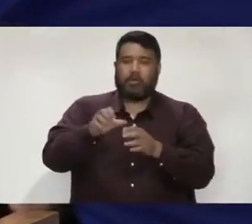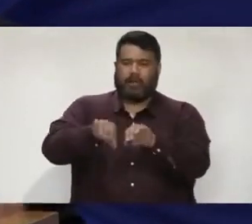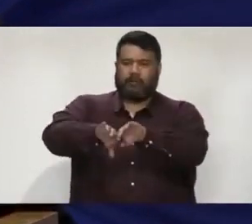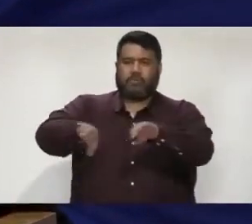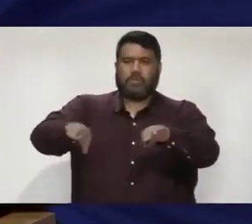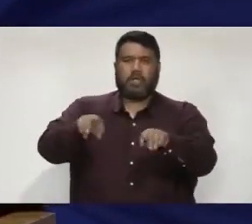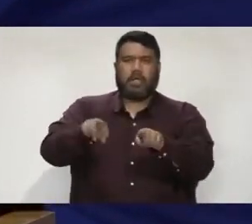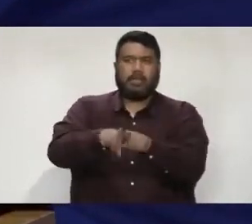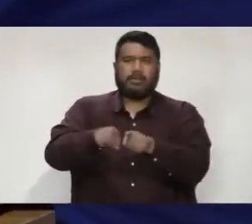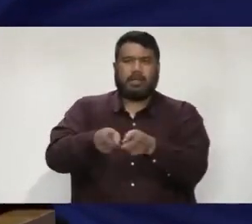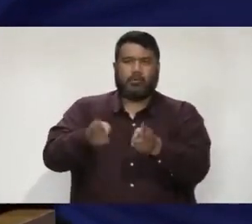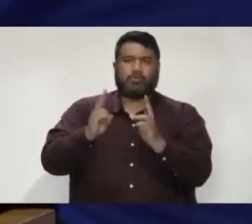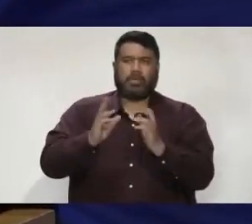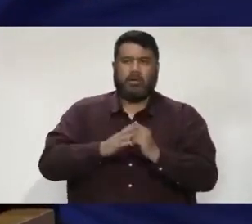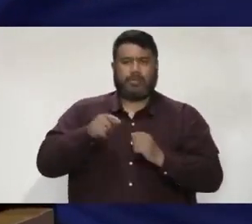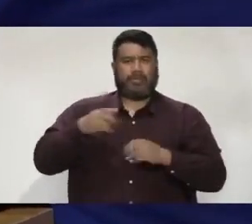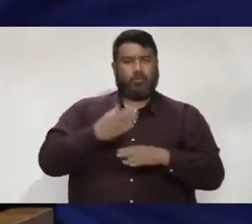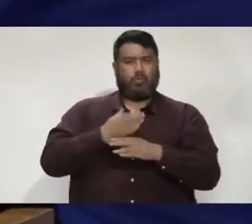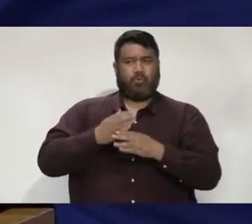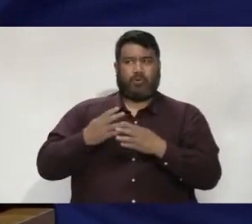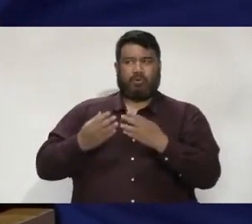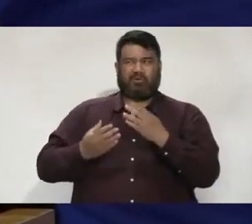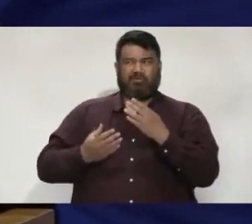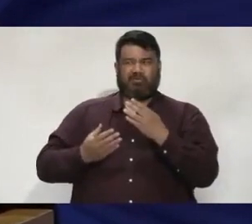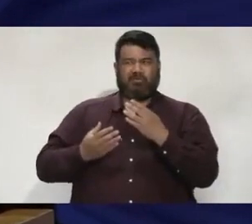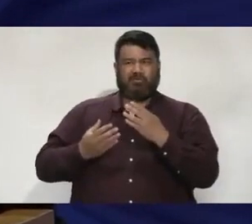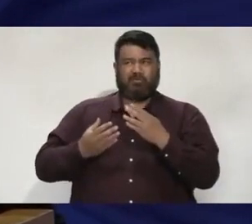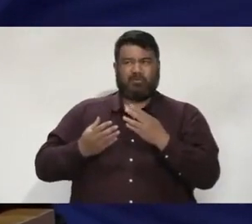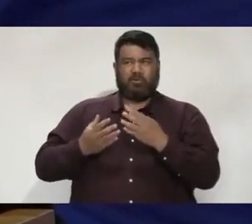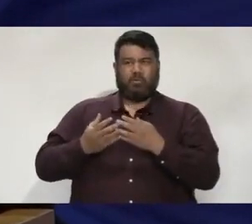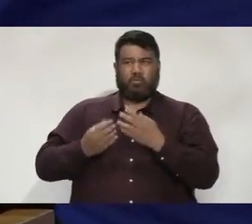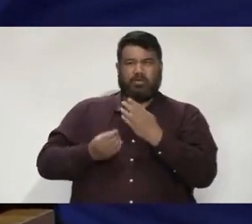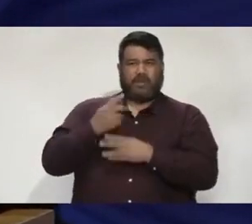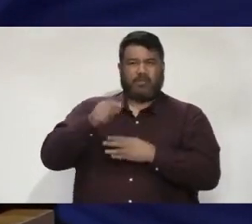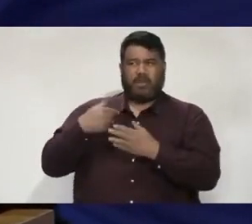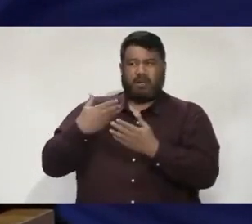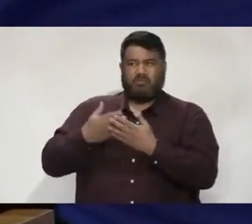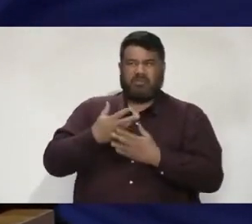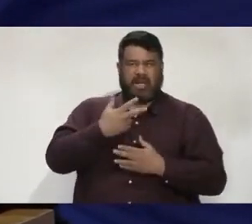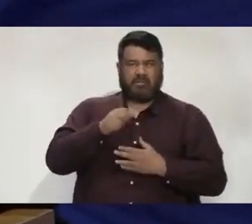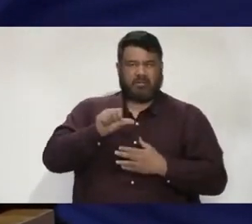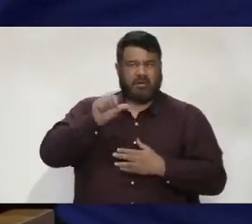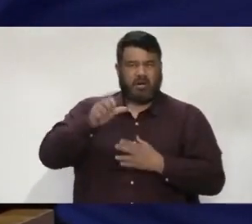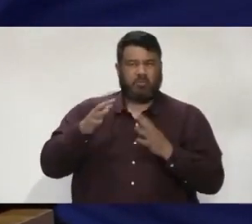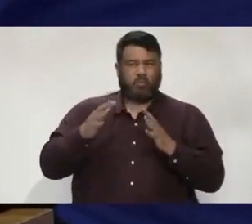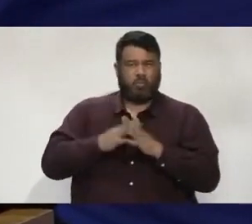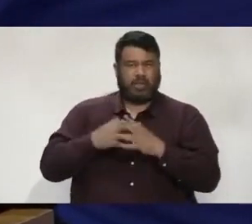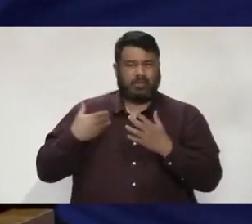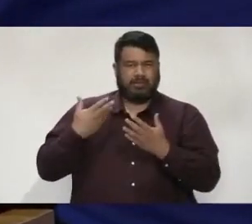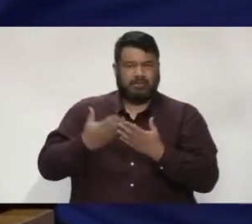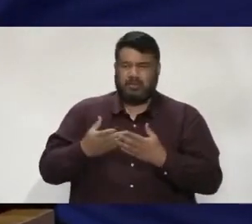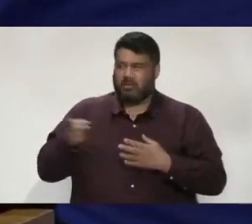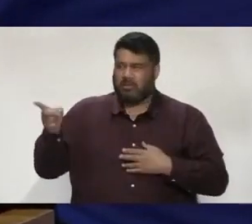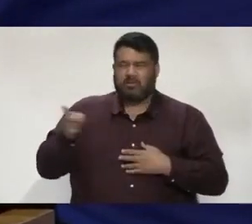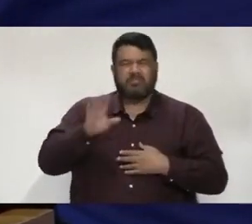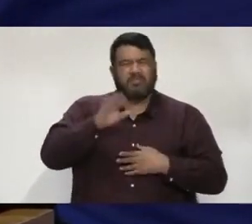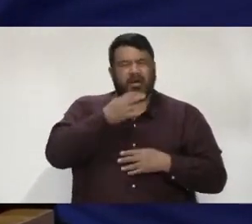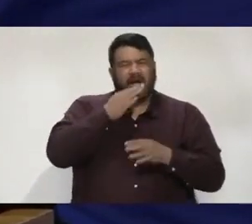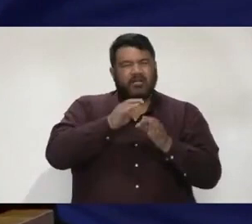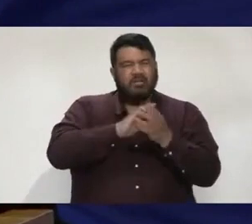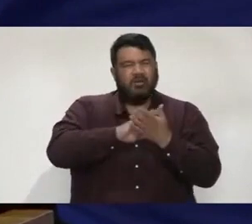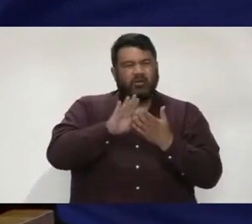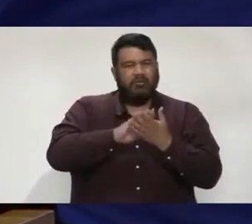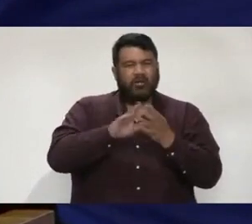the 8 or 9 weeks since we took on this role. Another matter, can I just clarify, when someone is in